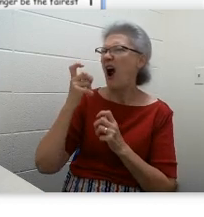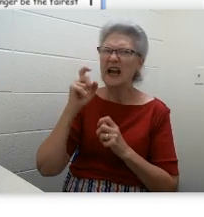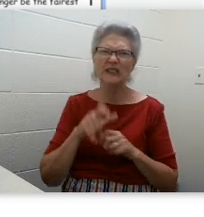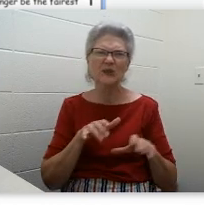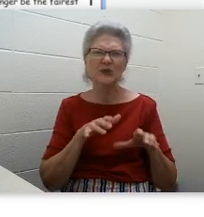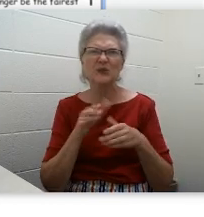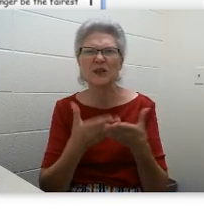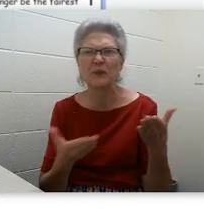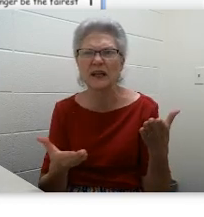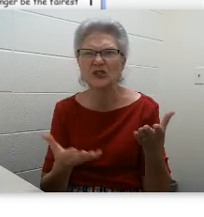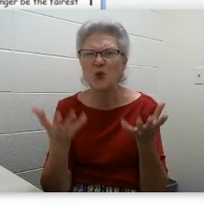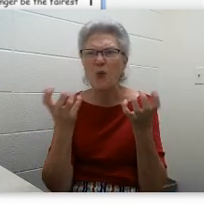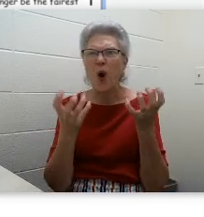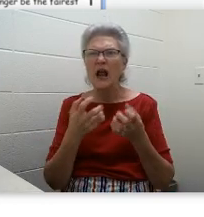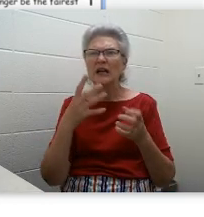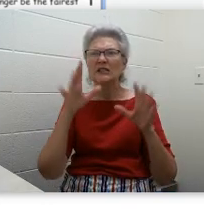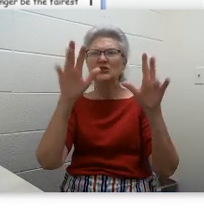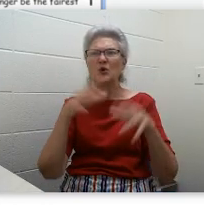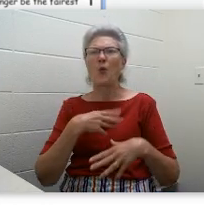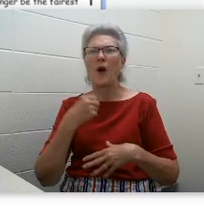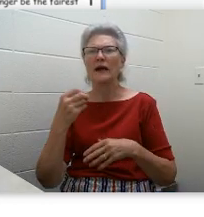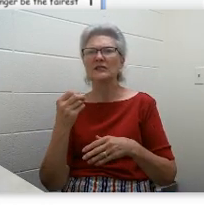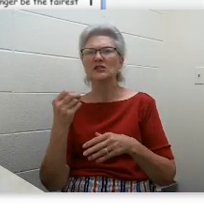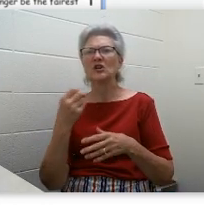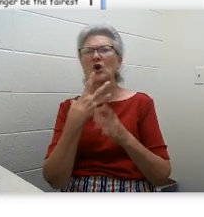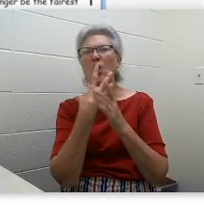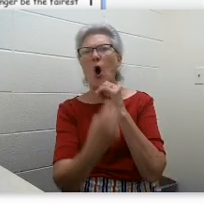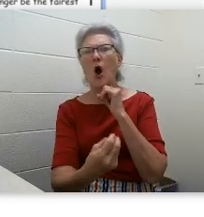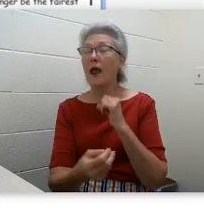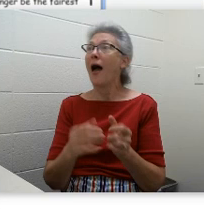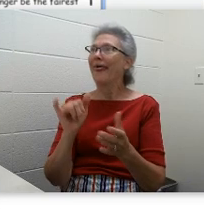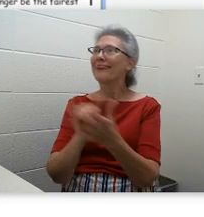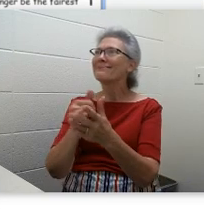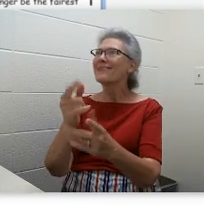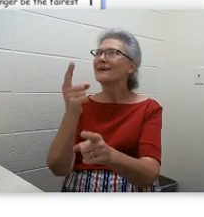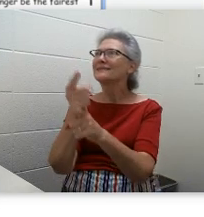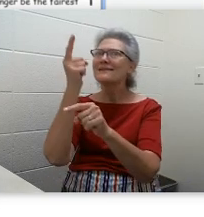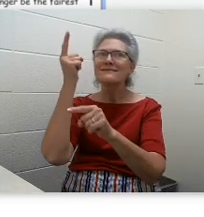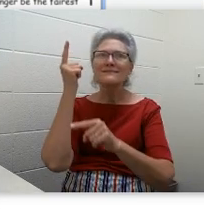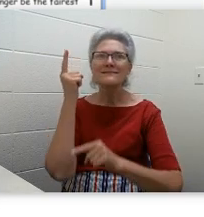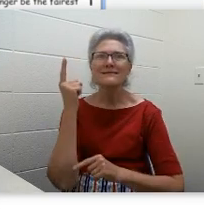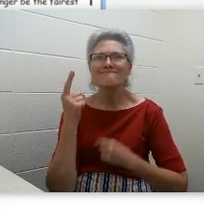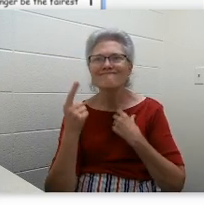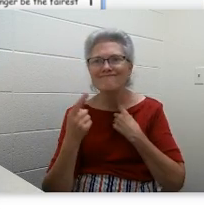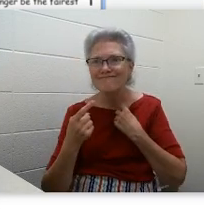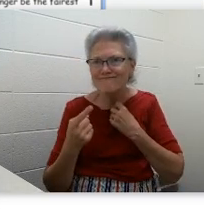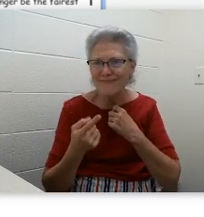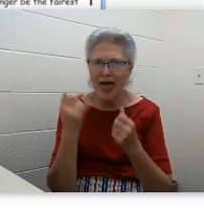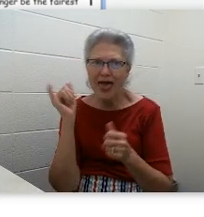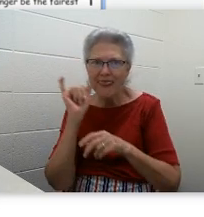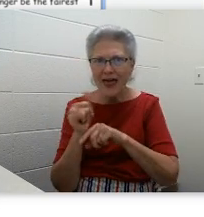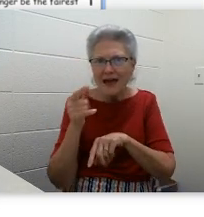something. She wanted her to disappear. That's it, yelled the queen. That night, the queen made a